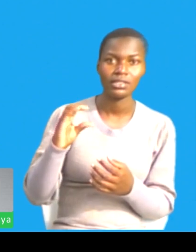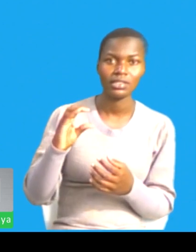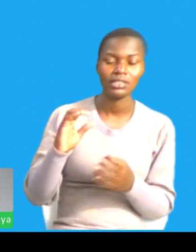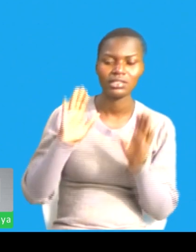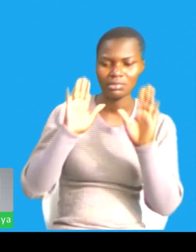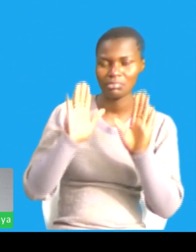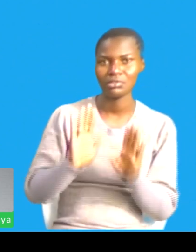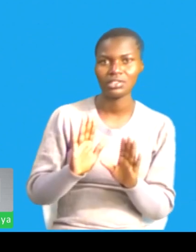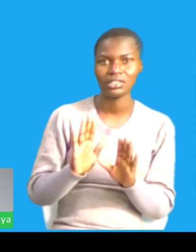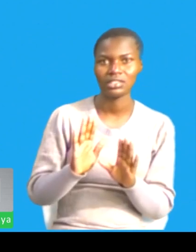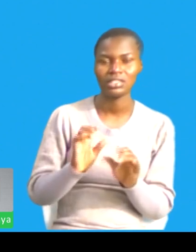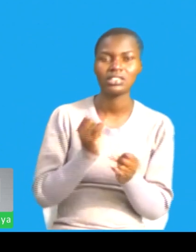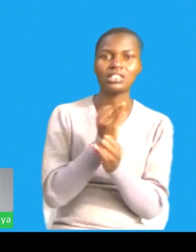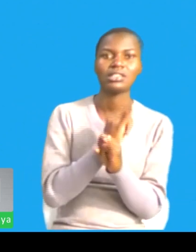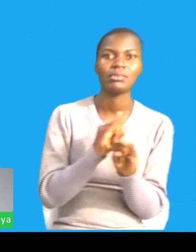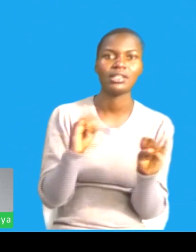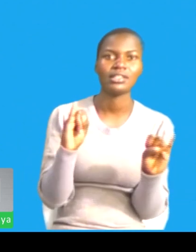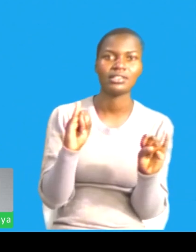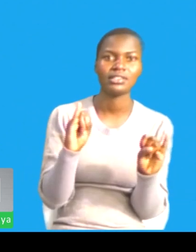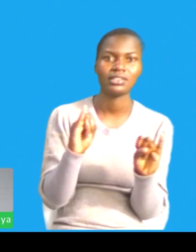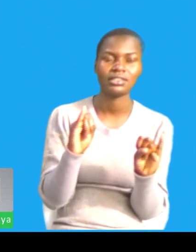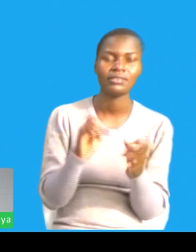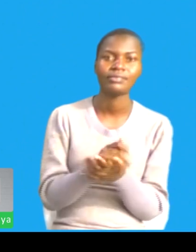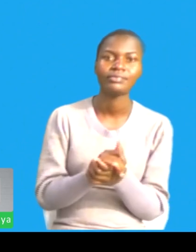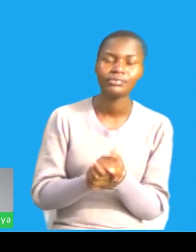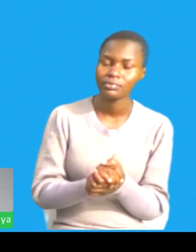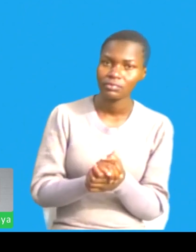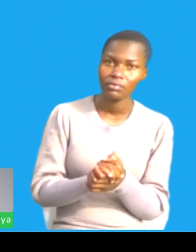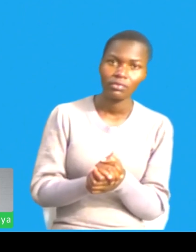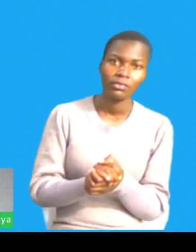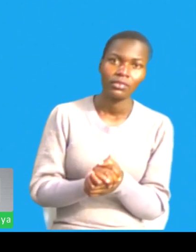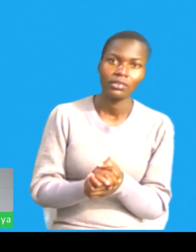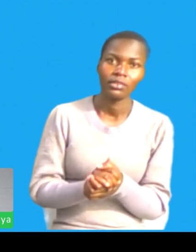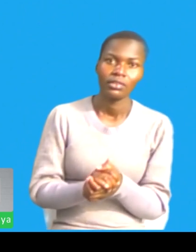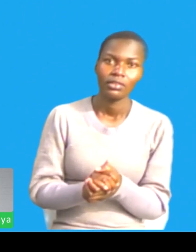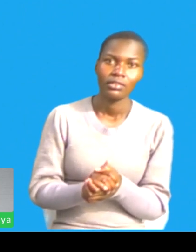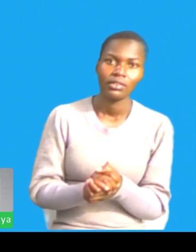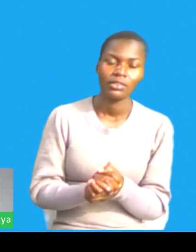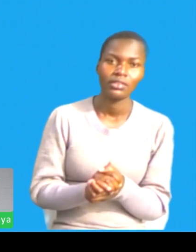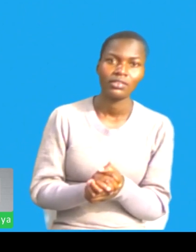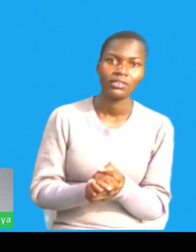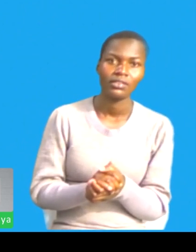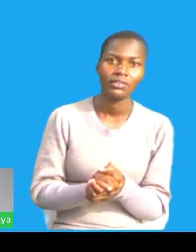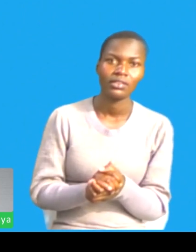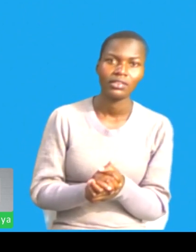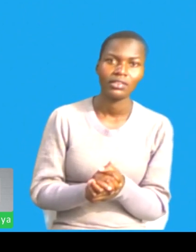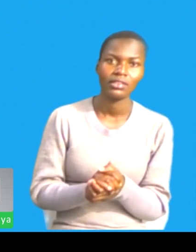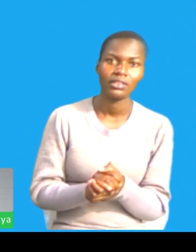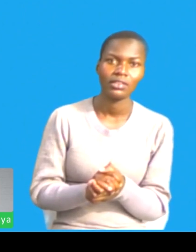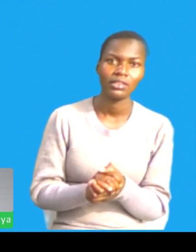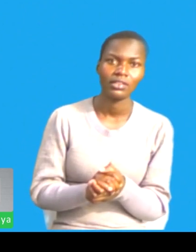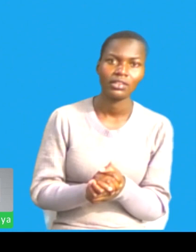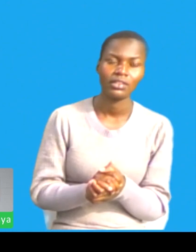It must be something that Wakenya wote wanasema sure ni independent. Sorry, I'm cutting you so much. Endelea.